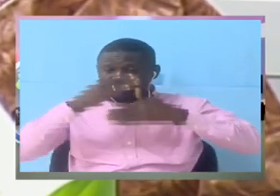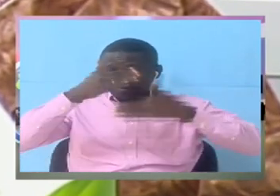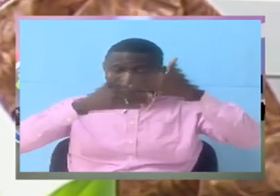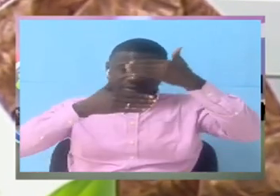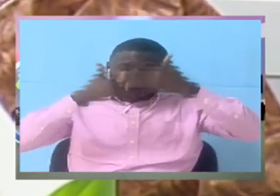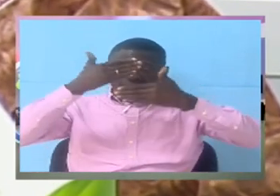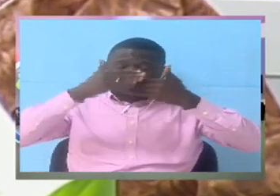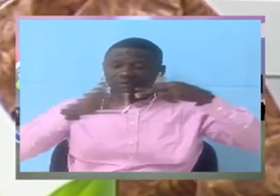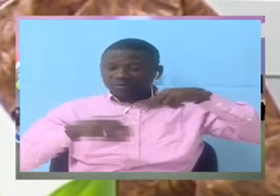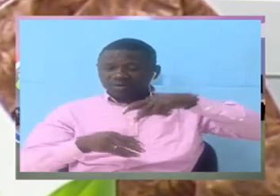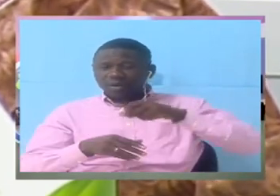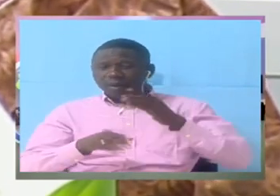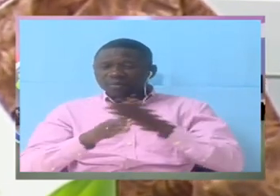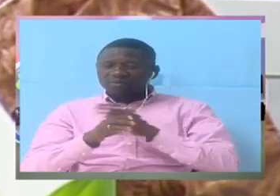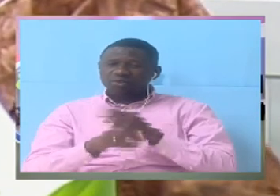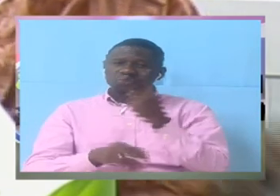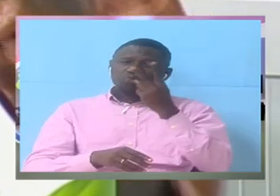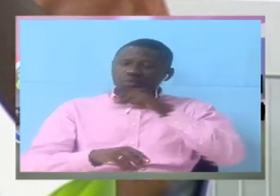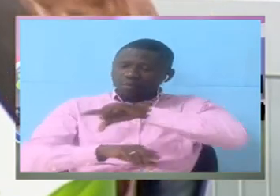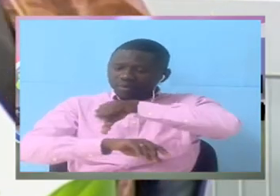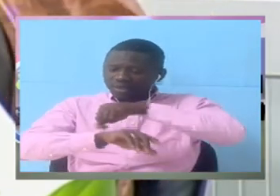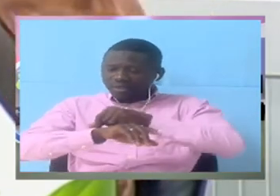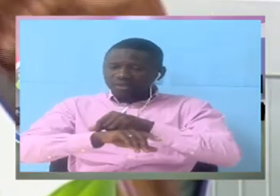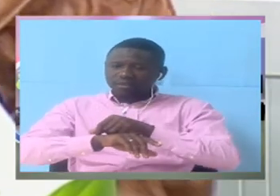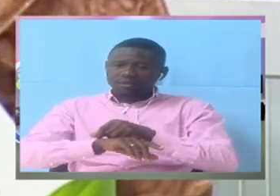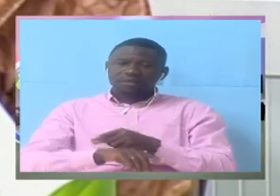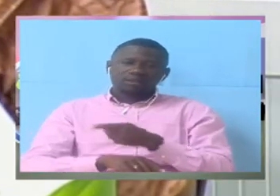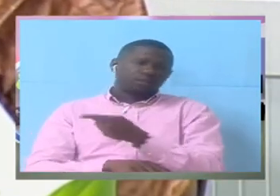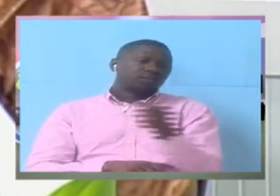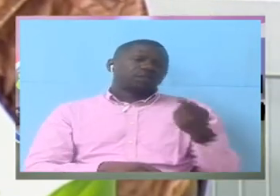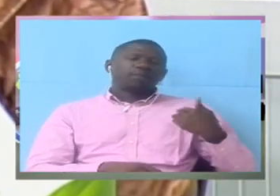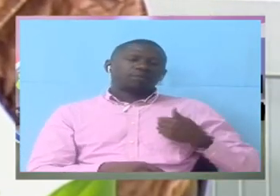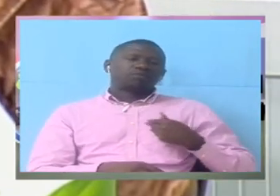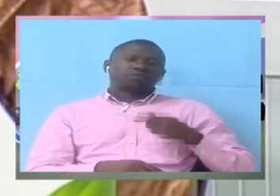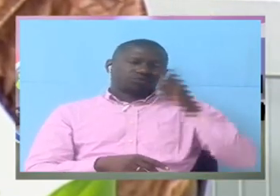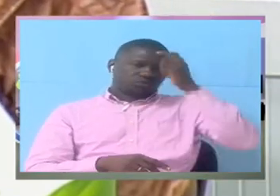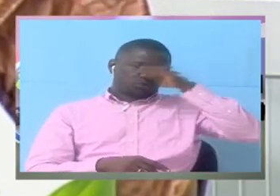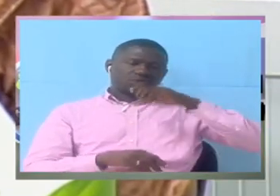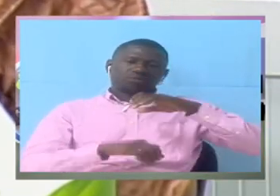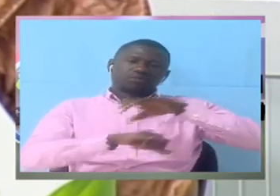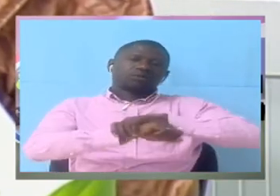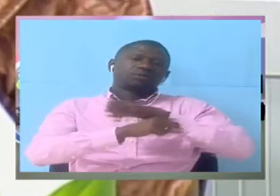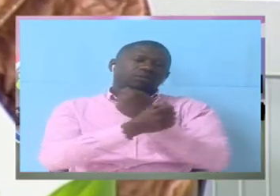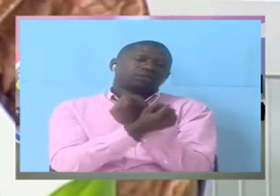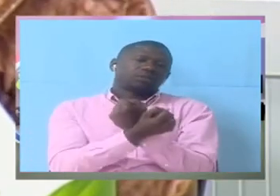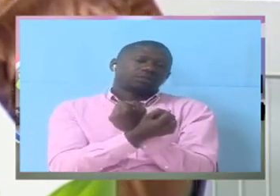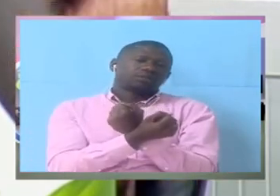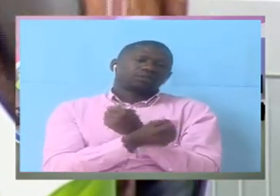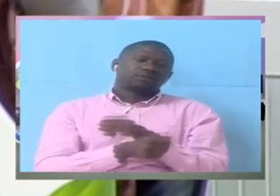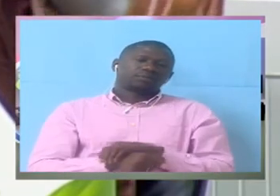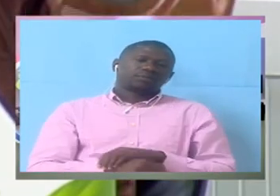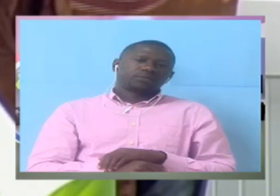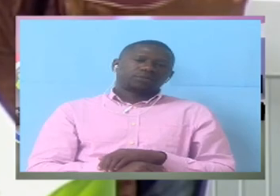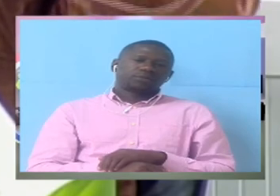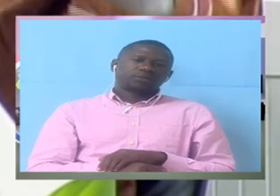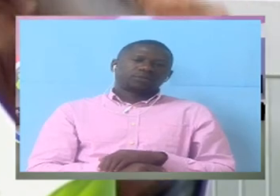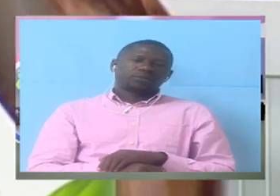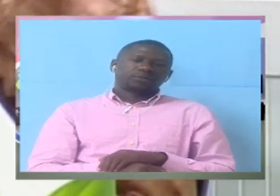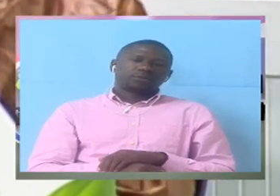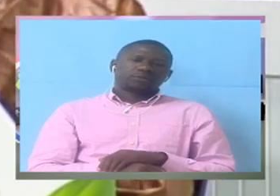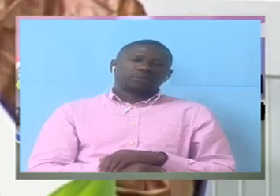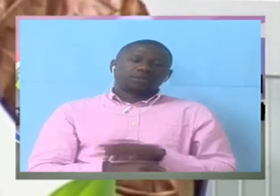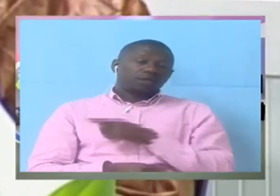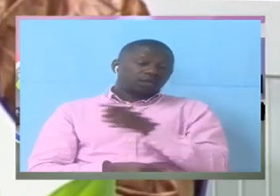the study building before you talk about 2 minutes. You know nata nantula arrest. These guys came to arrest us. Yakina na buruka fire because rasta heart le